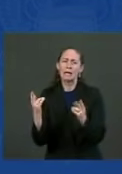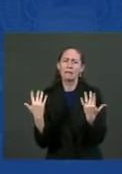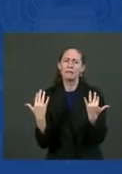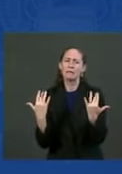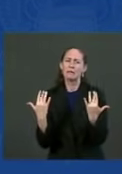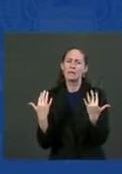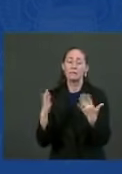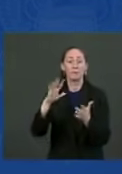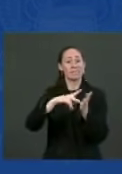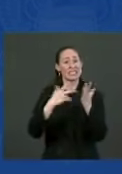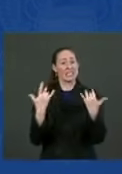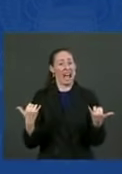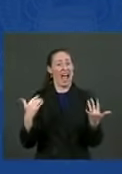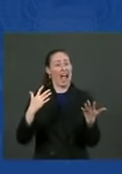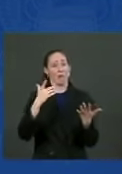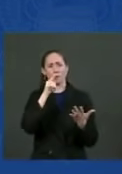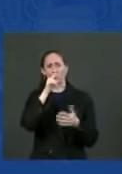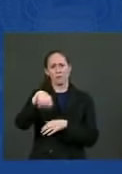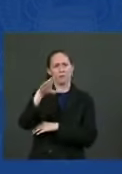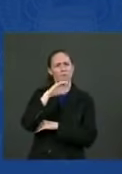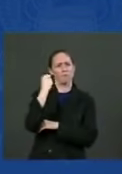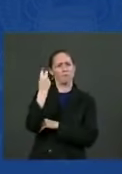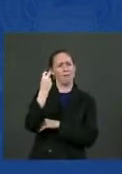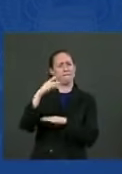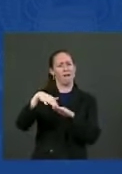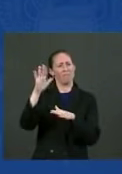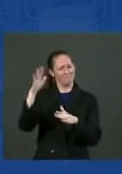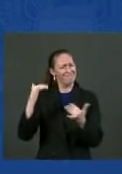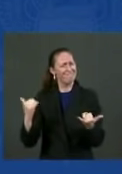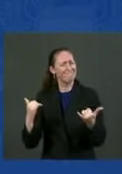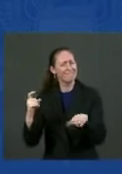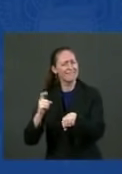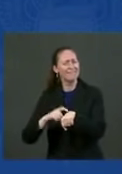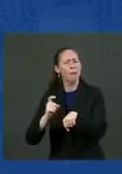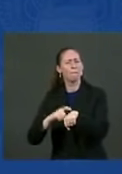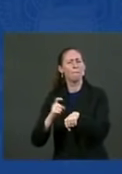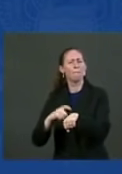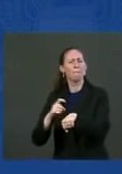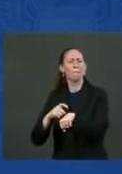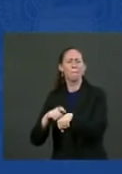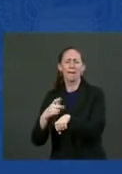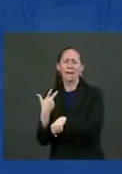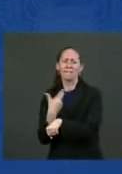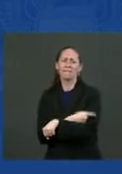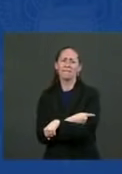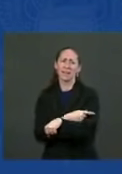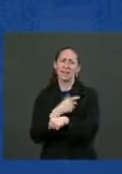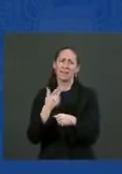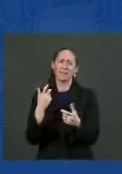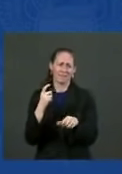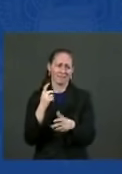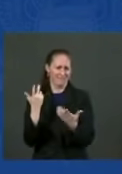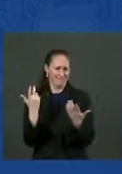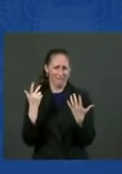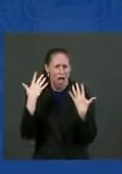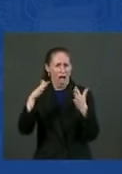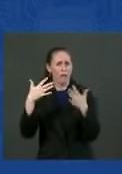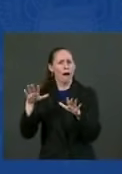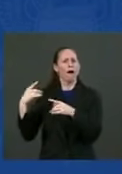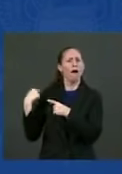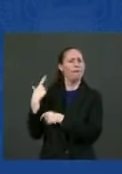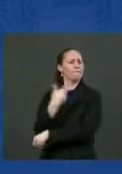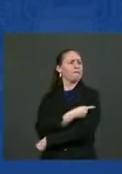older is to get them vaccinated. They get vaccinated for a lot of things. That's it. Get them